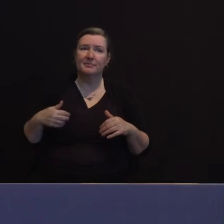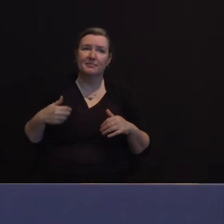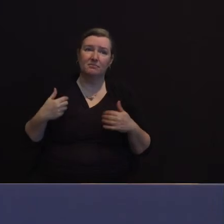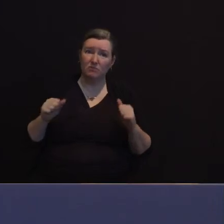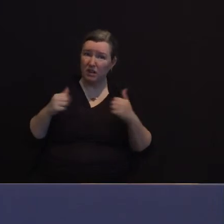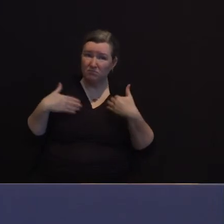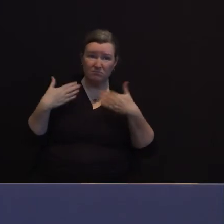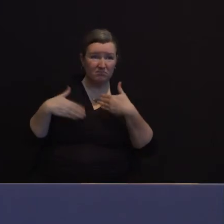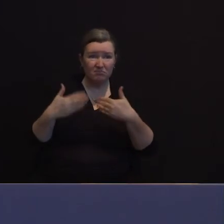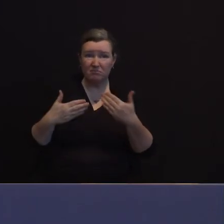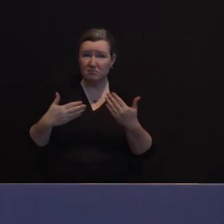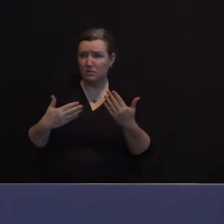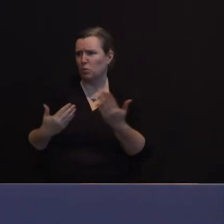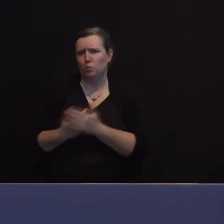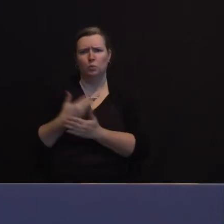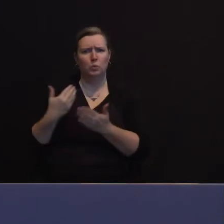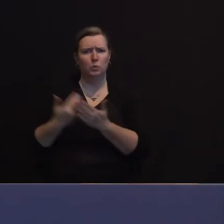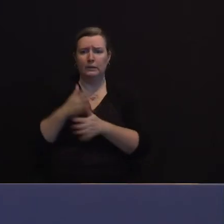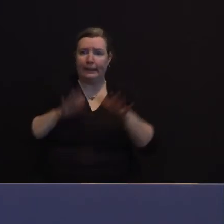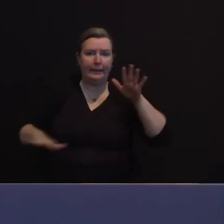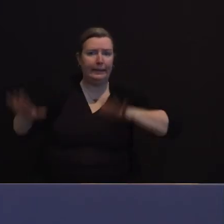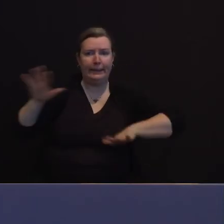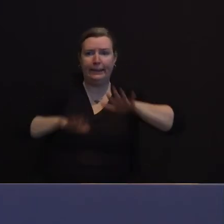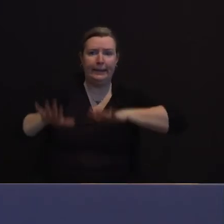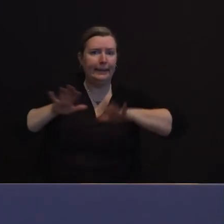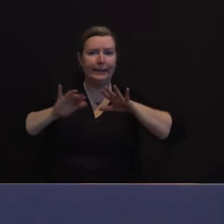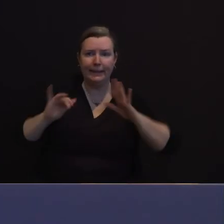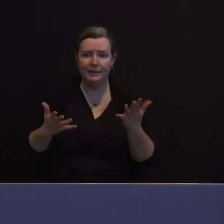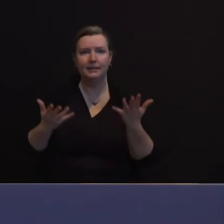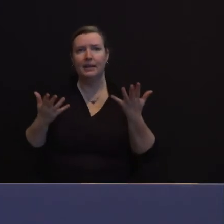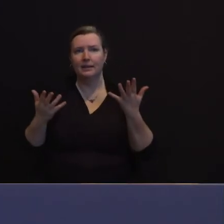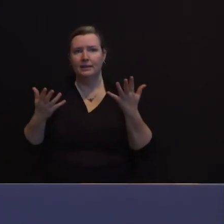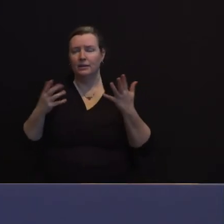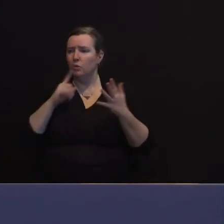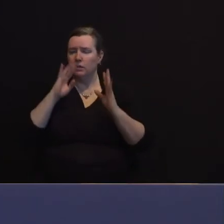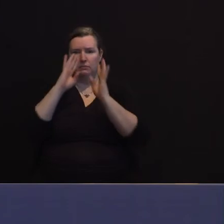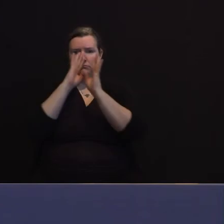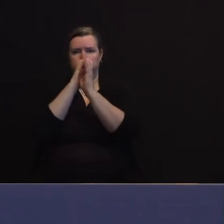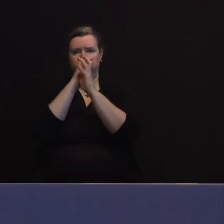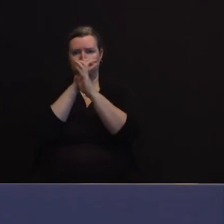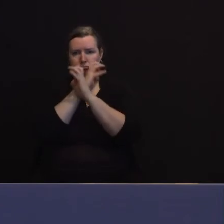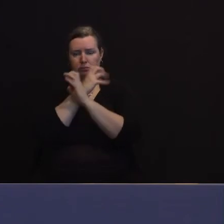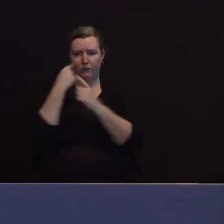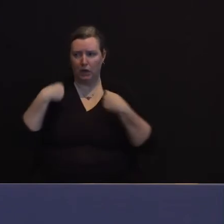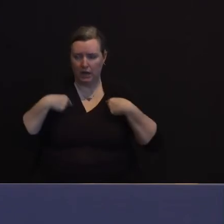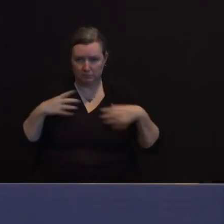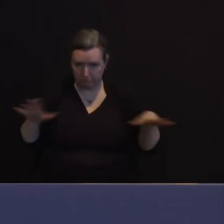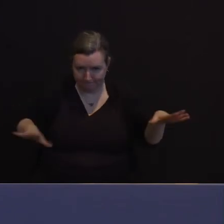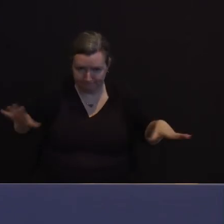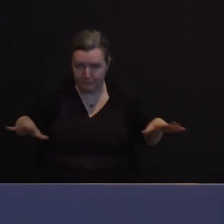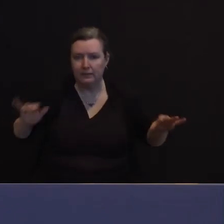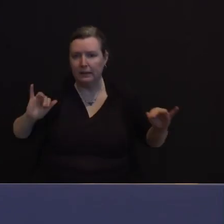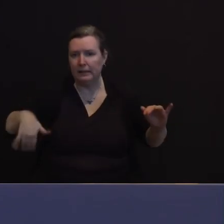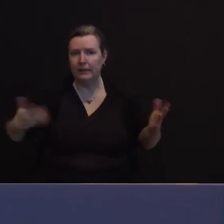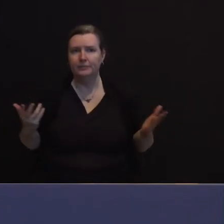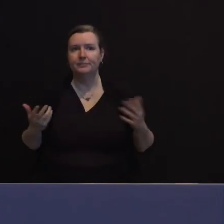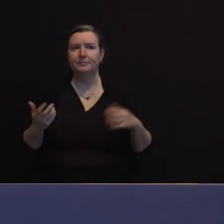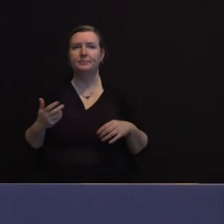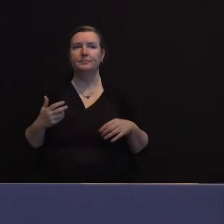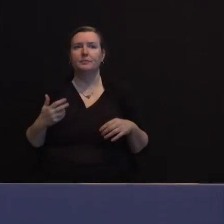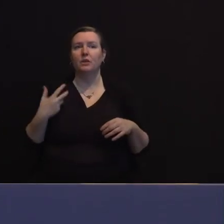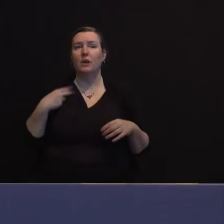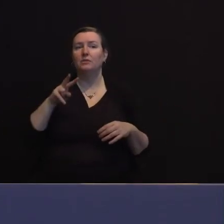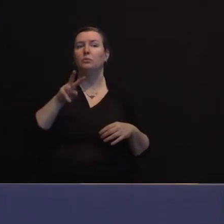complex logistical undertaking other than going to war in the history of the United States. So the fact that we have 270 sites that we've